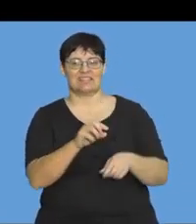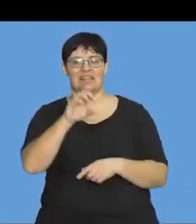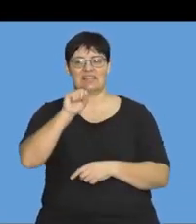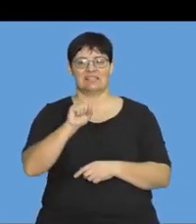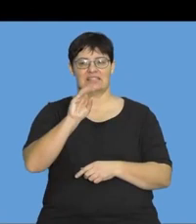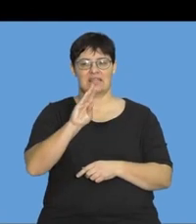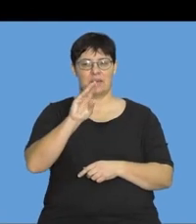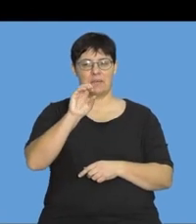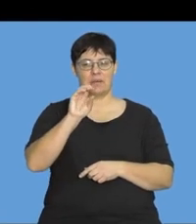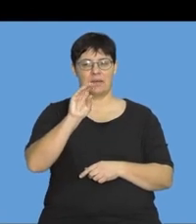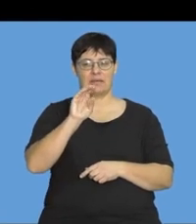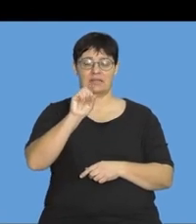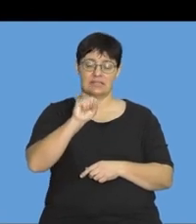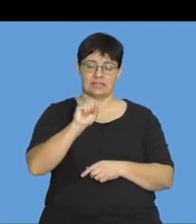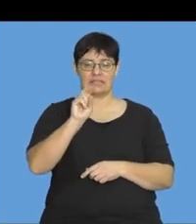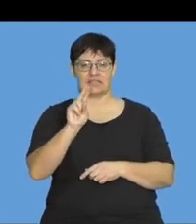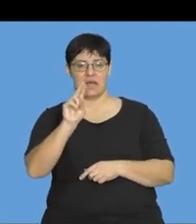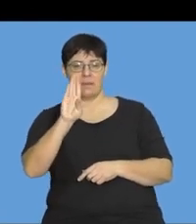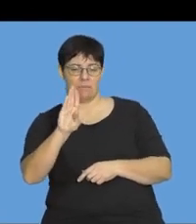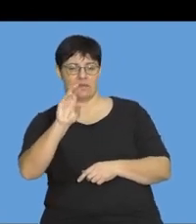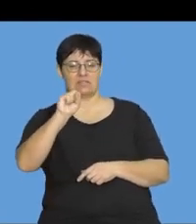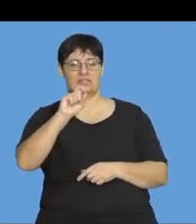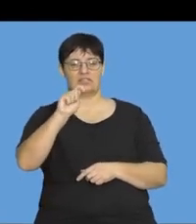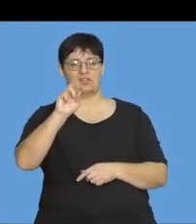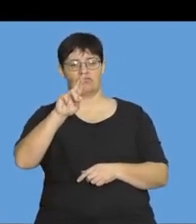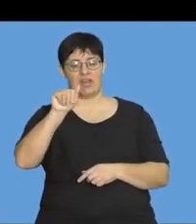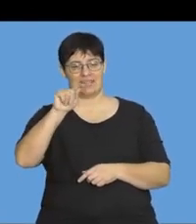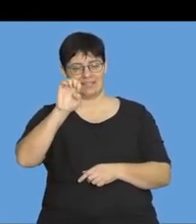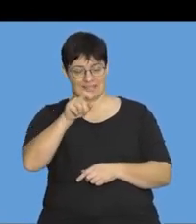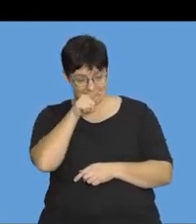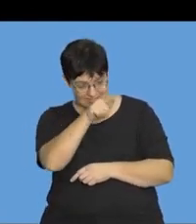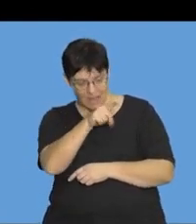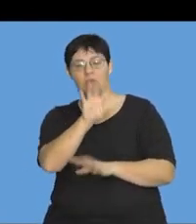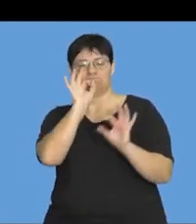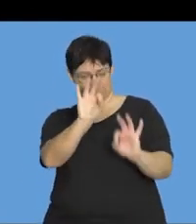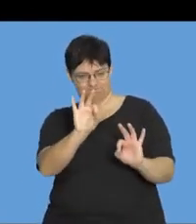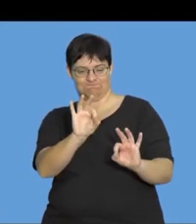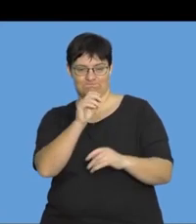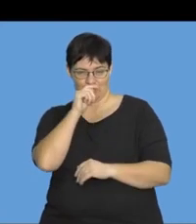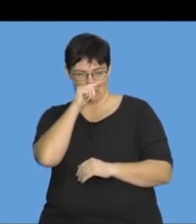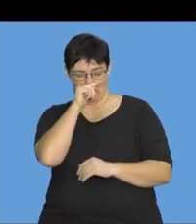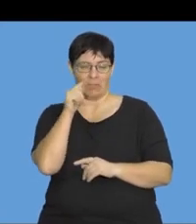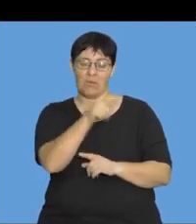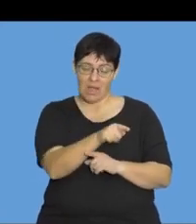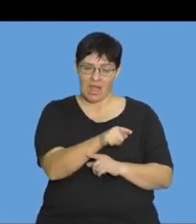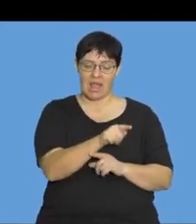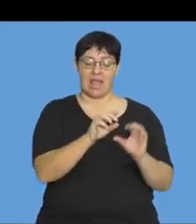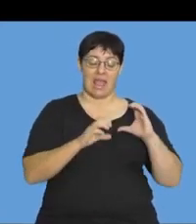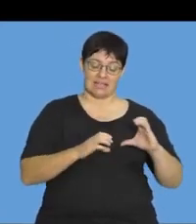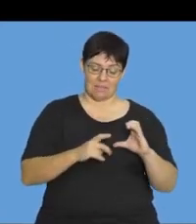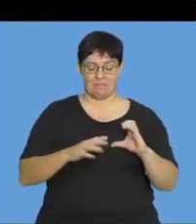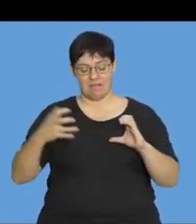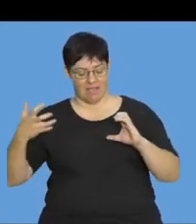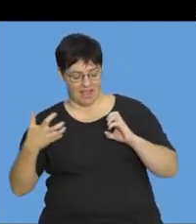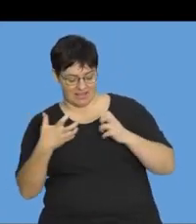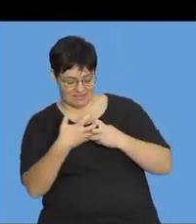going to number D. Is it the substrate? Definitely. Right, here's my enzyme, here's my